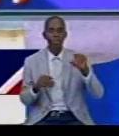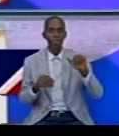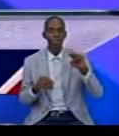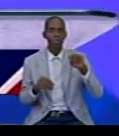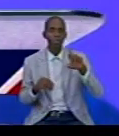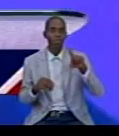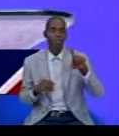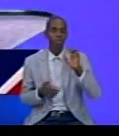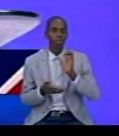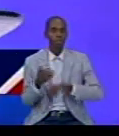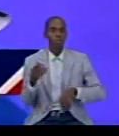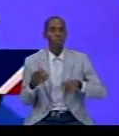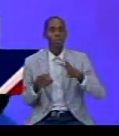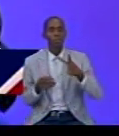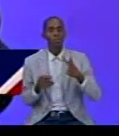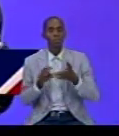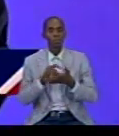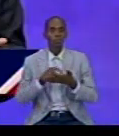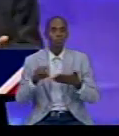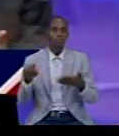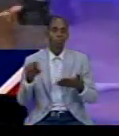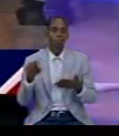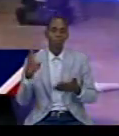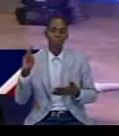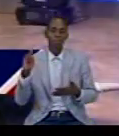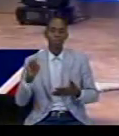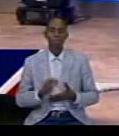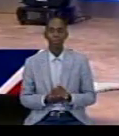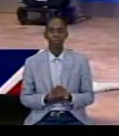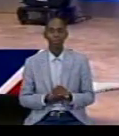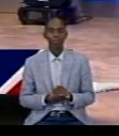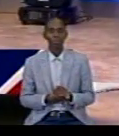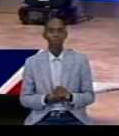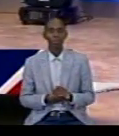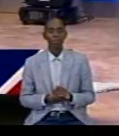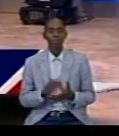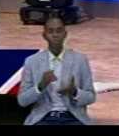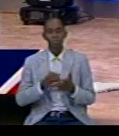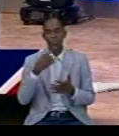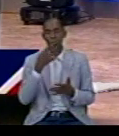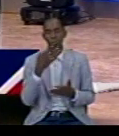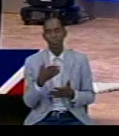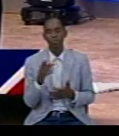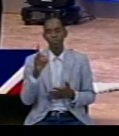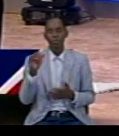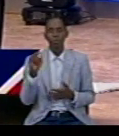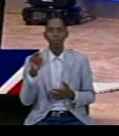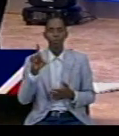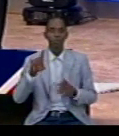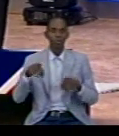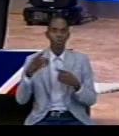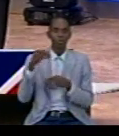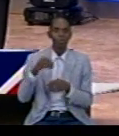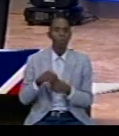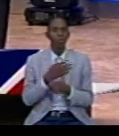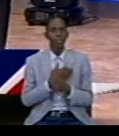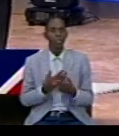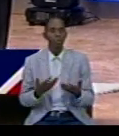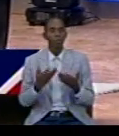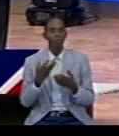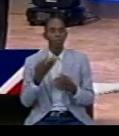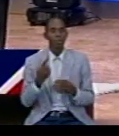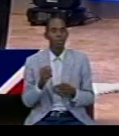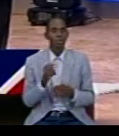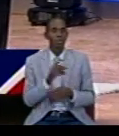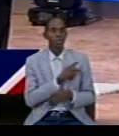2, and we're looking at verse 16. It tells us that Daniel went in and desired of the king